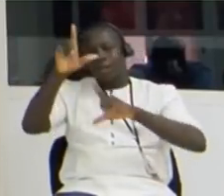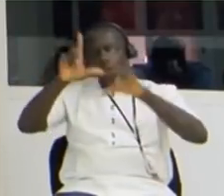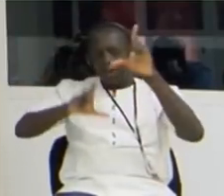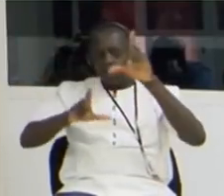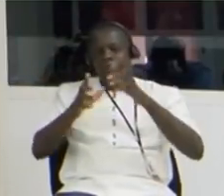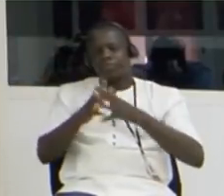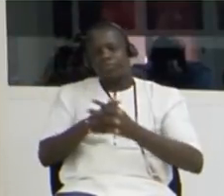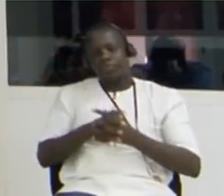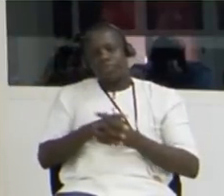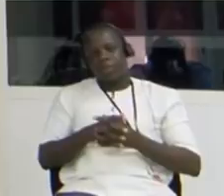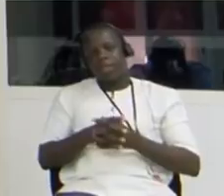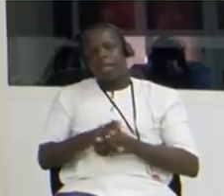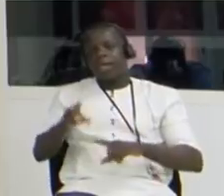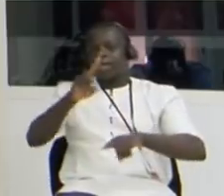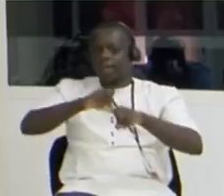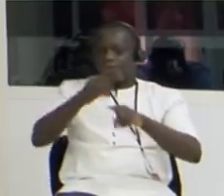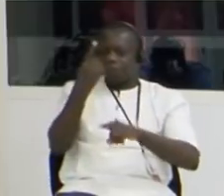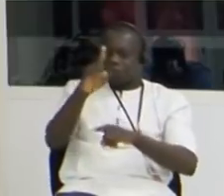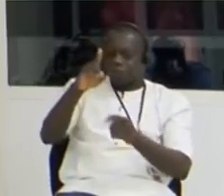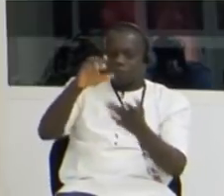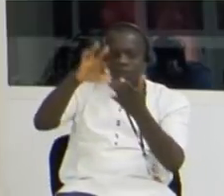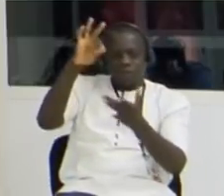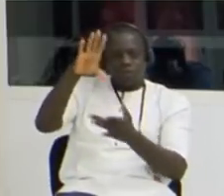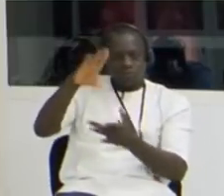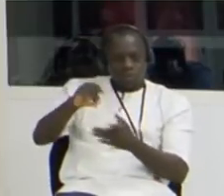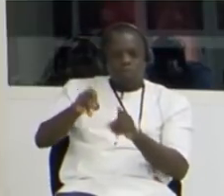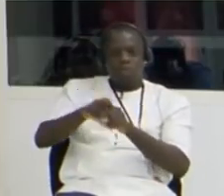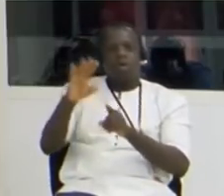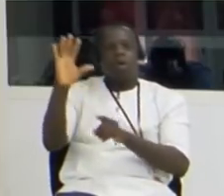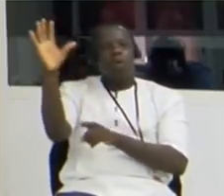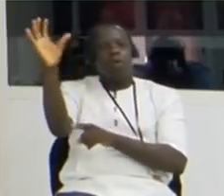were done, the winners competed